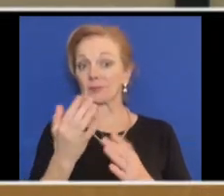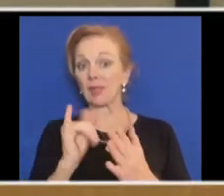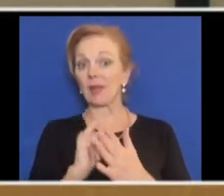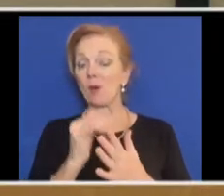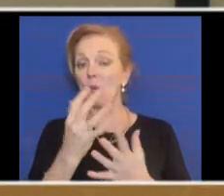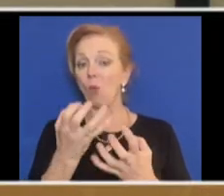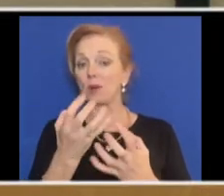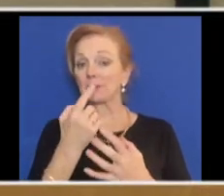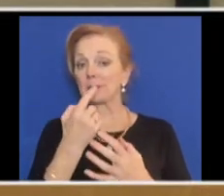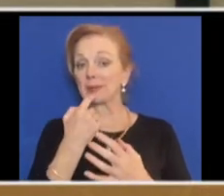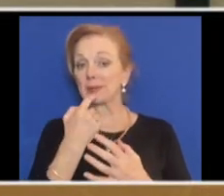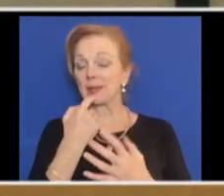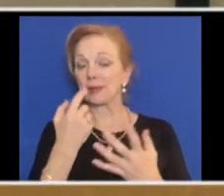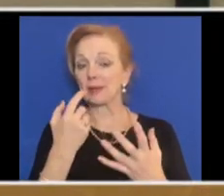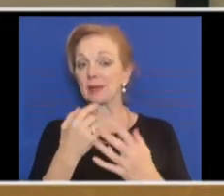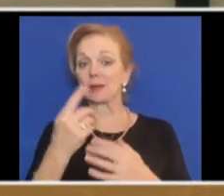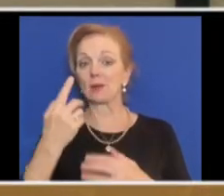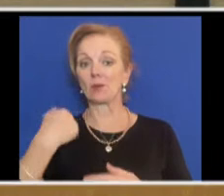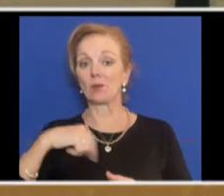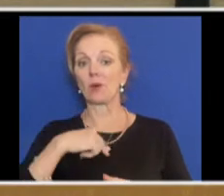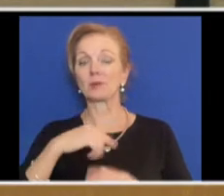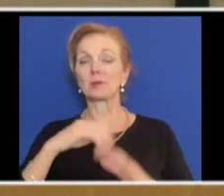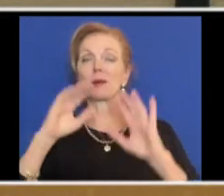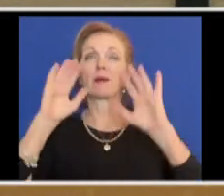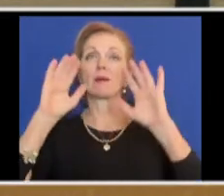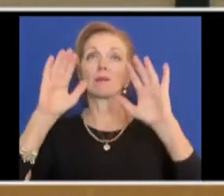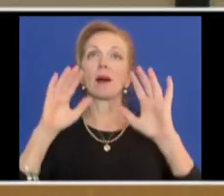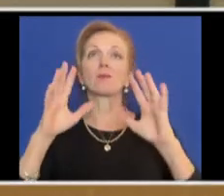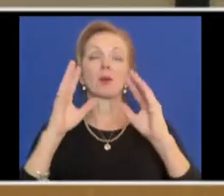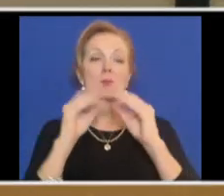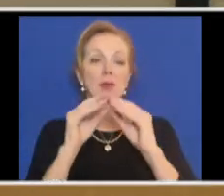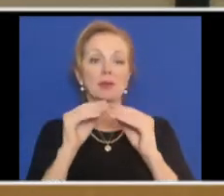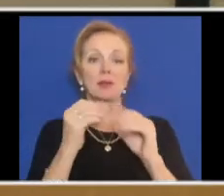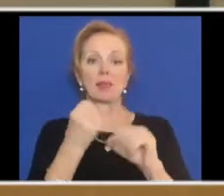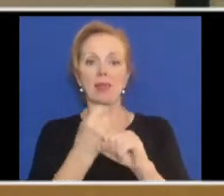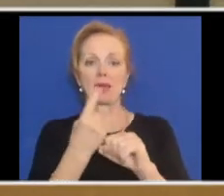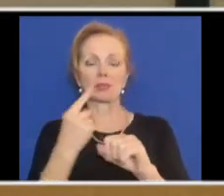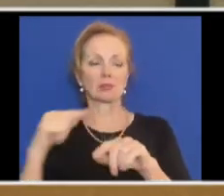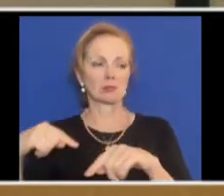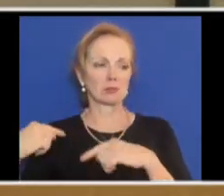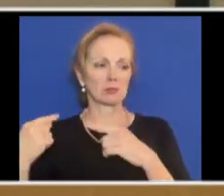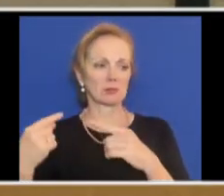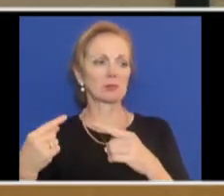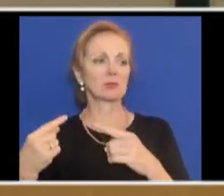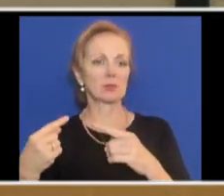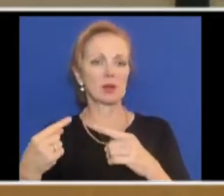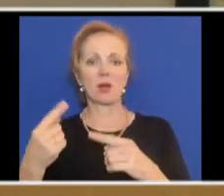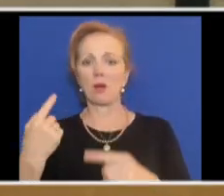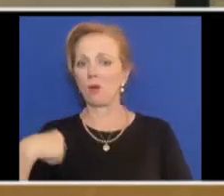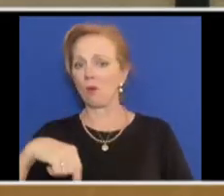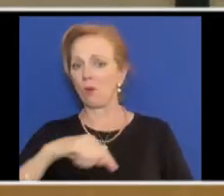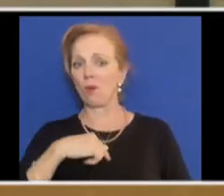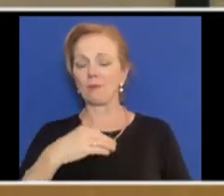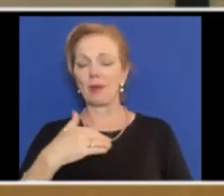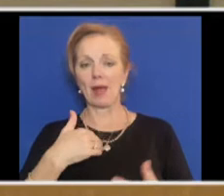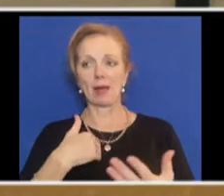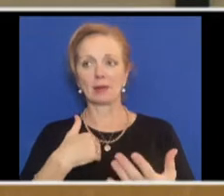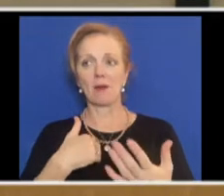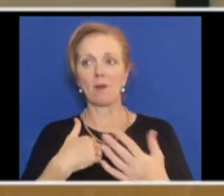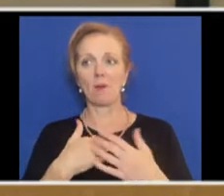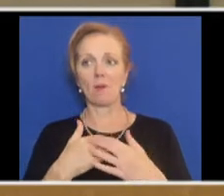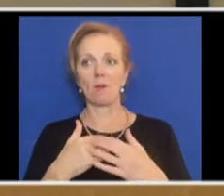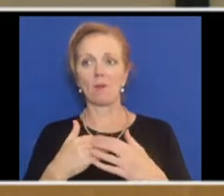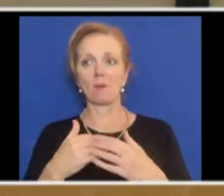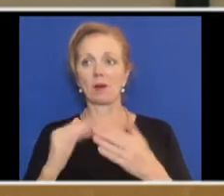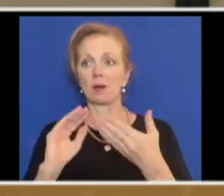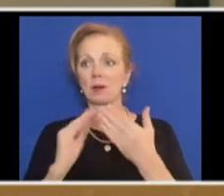we have we've had some phenomenal meetings last year and we've had um uh